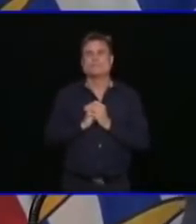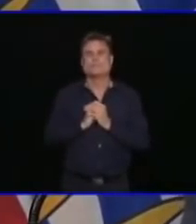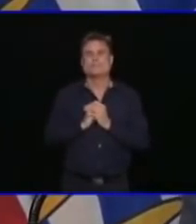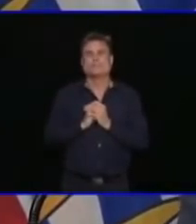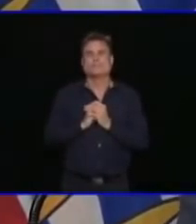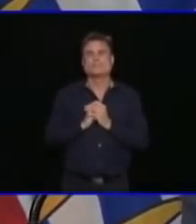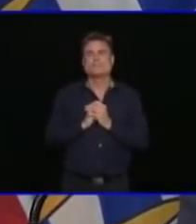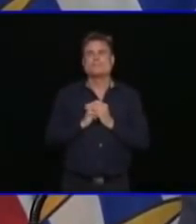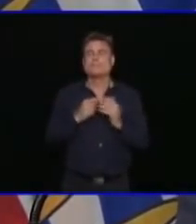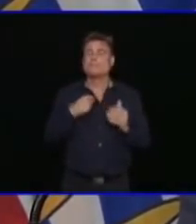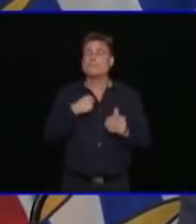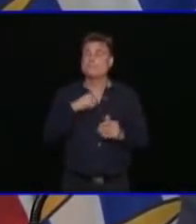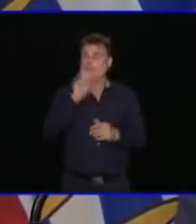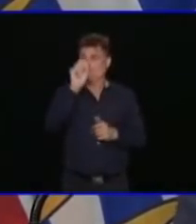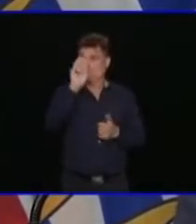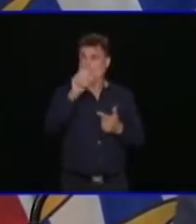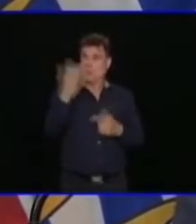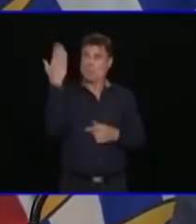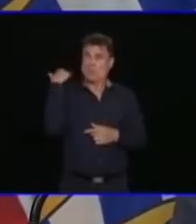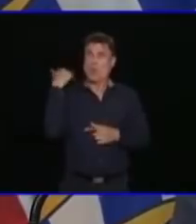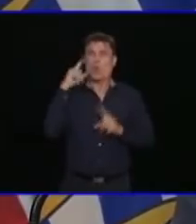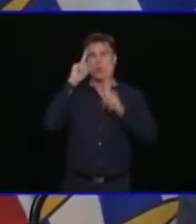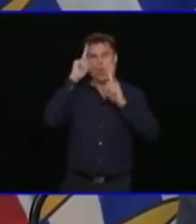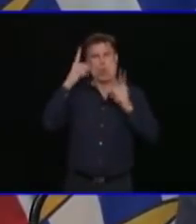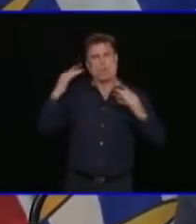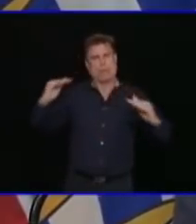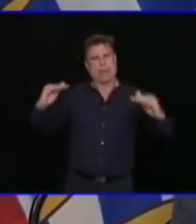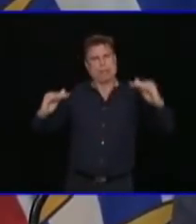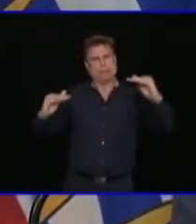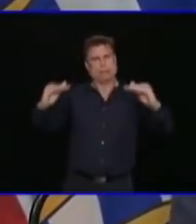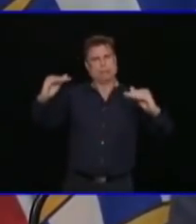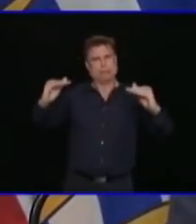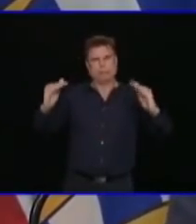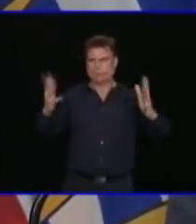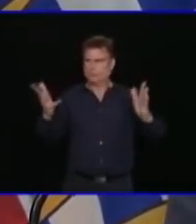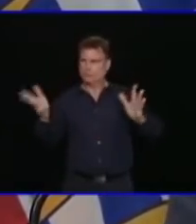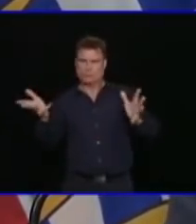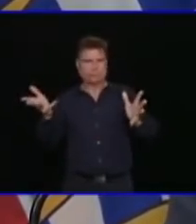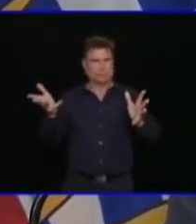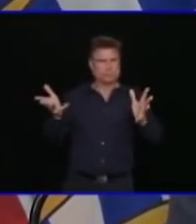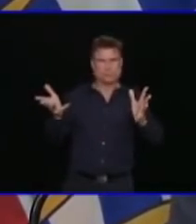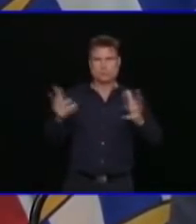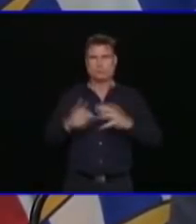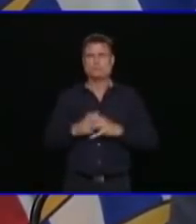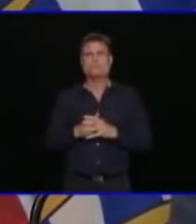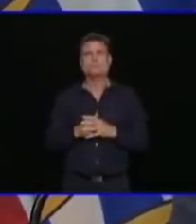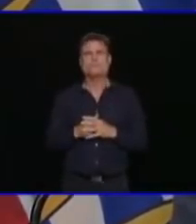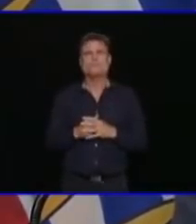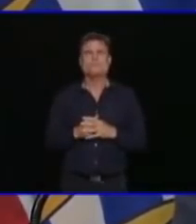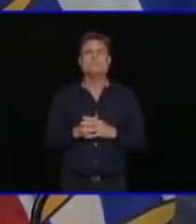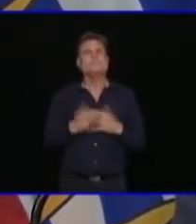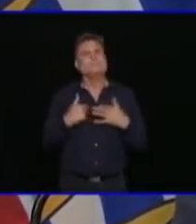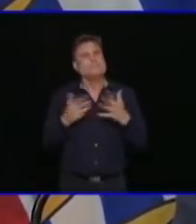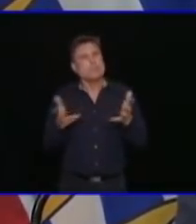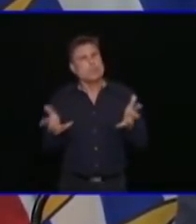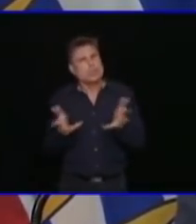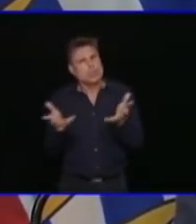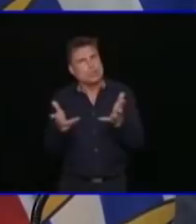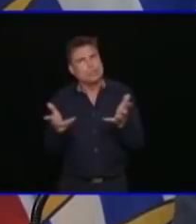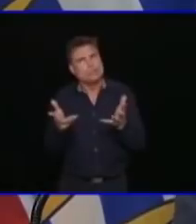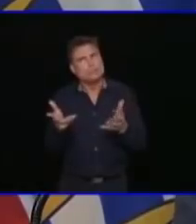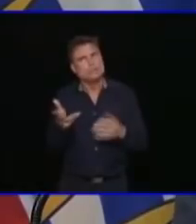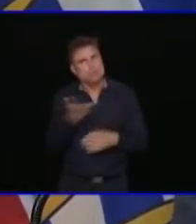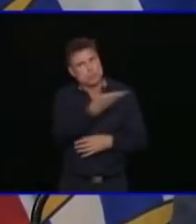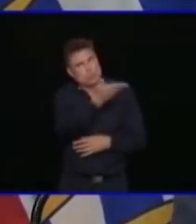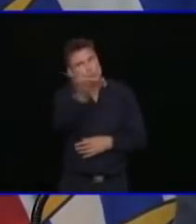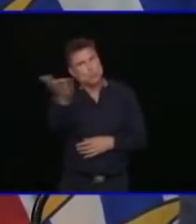the impact with the measures that we have to increase people's safety. And yes, we do have COVID